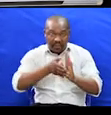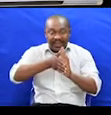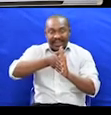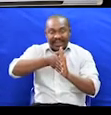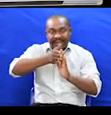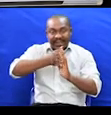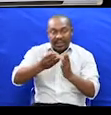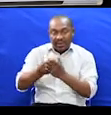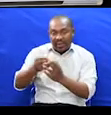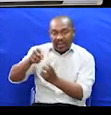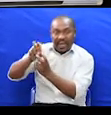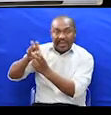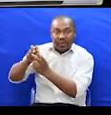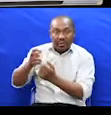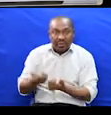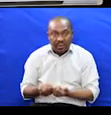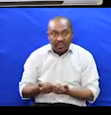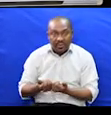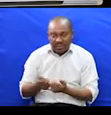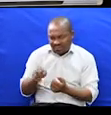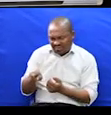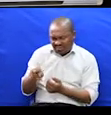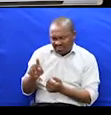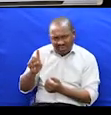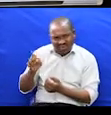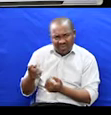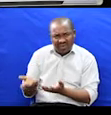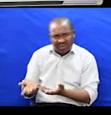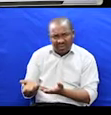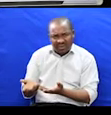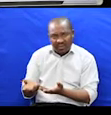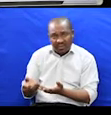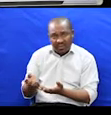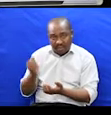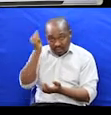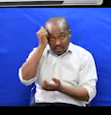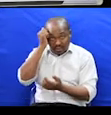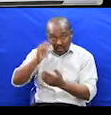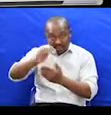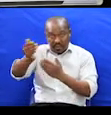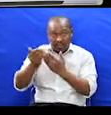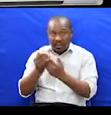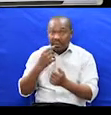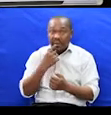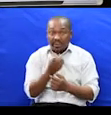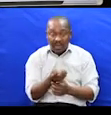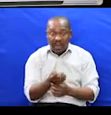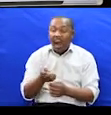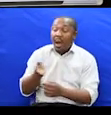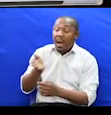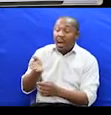starting with electron. What is electron? Refer to what we have said. Electron is